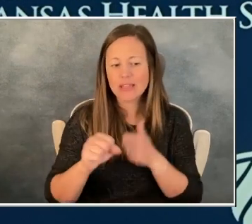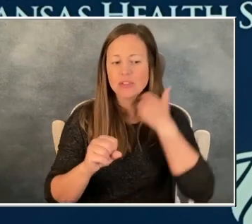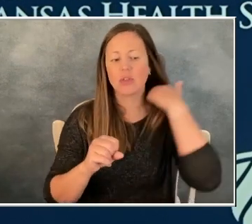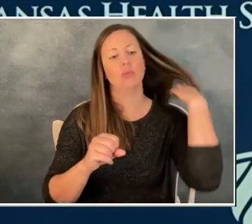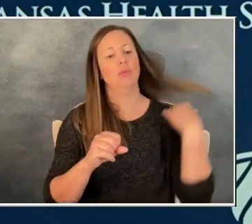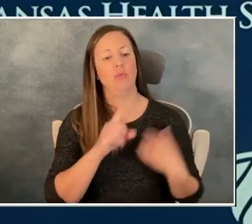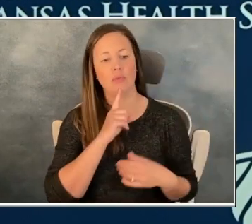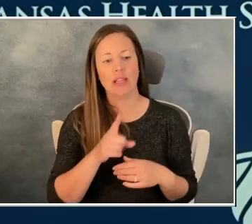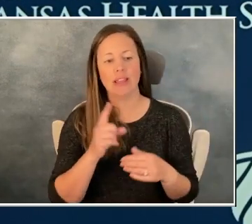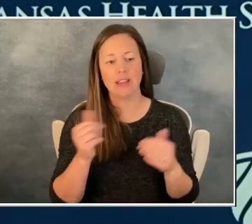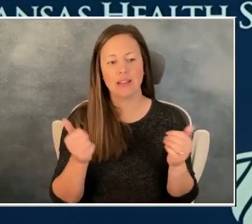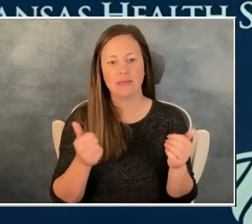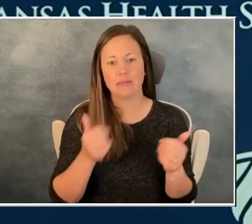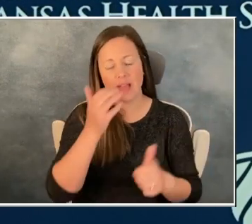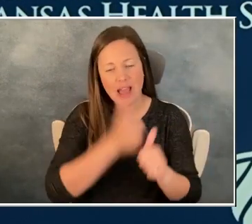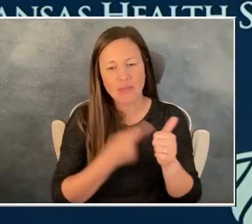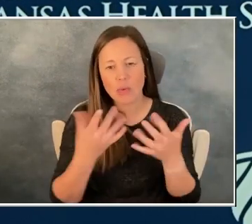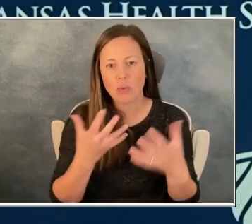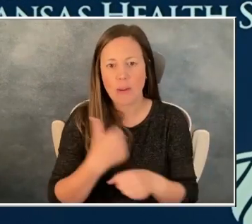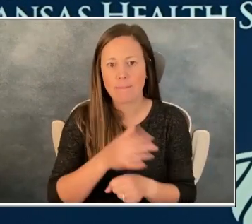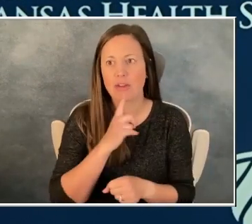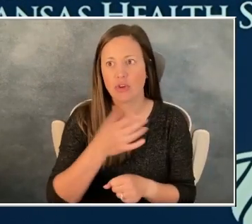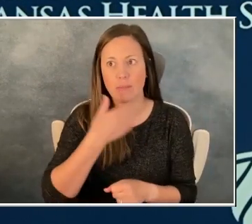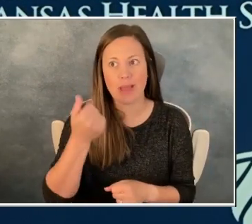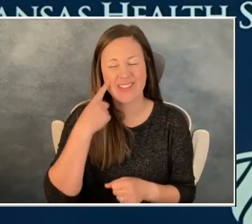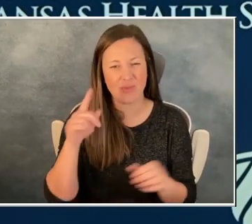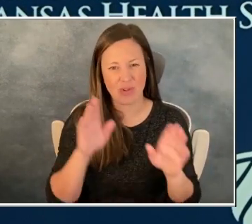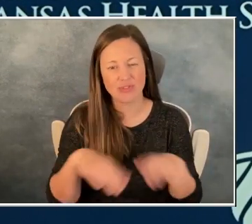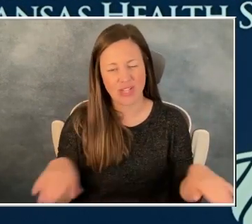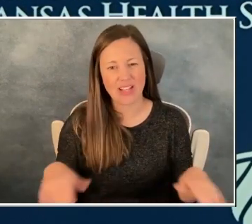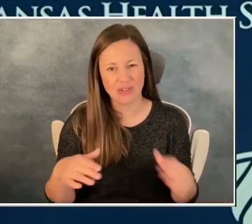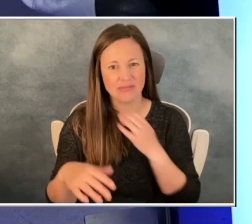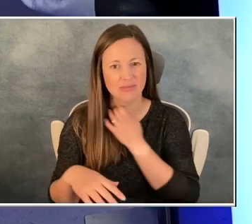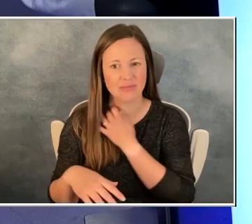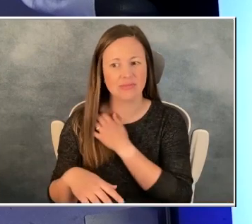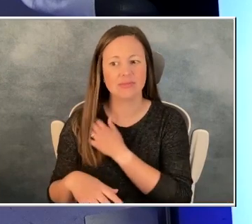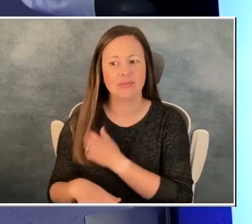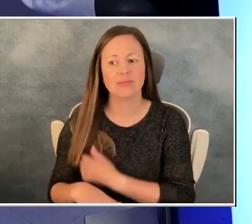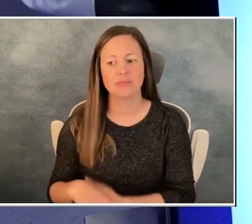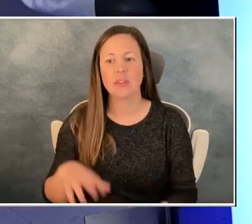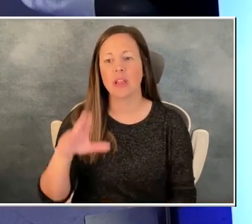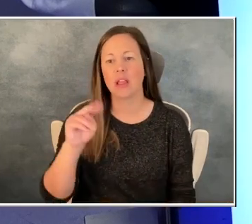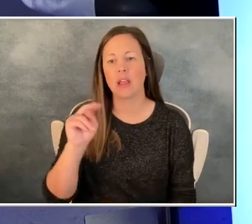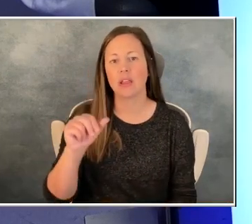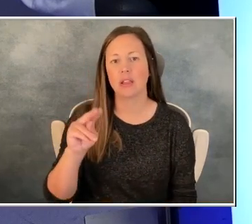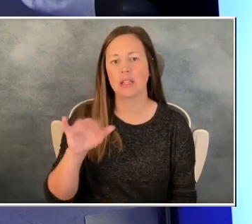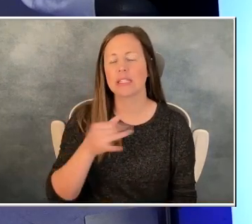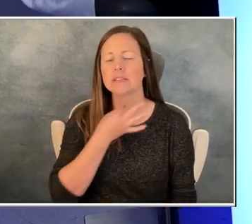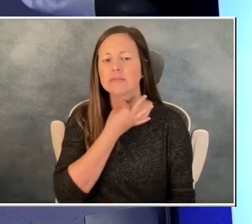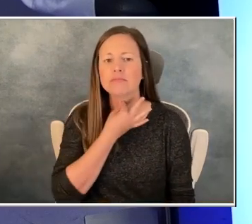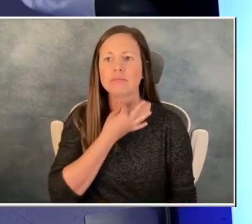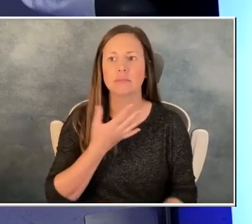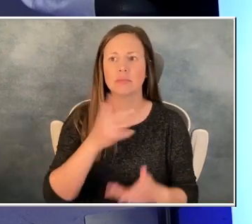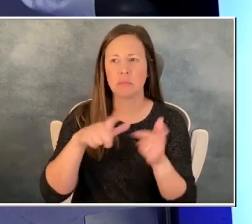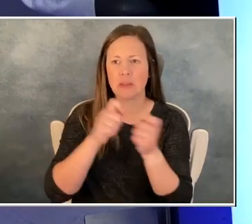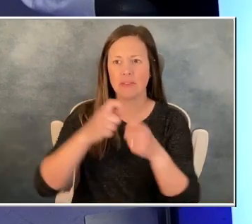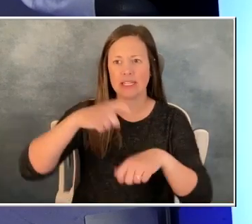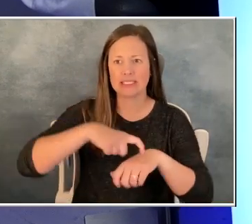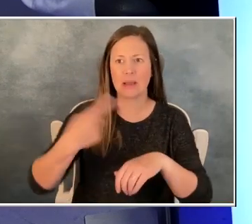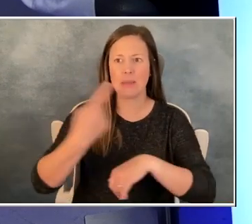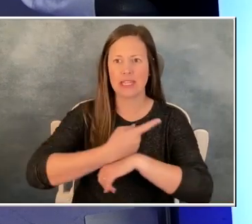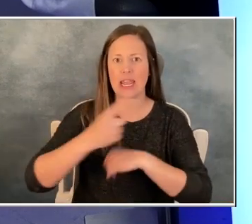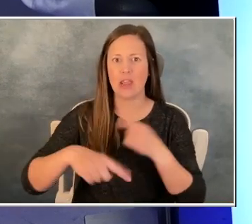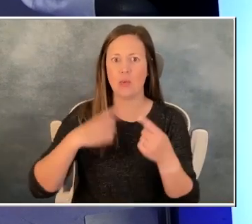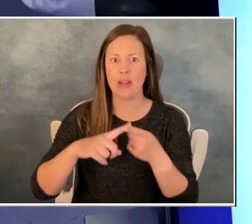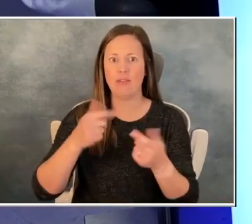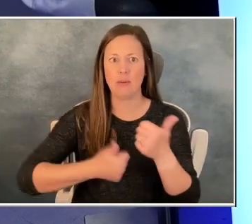everybody just wants the best for the child in those situations. Nancy wants to know if there's a time of day when the poison control hotline is the